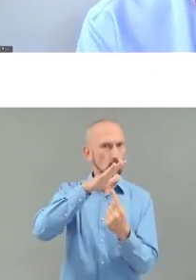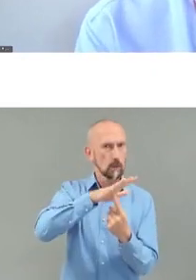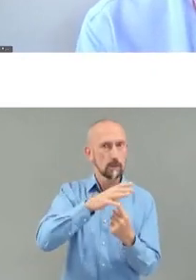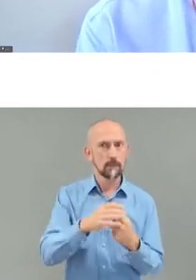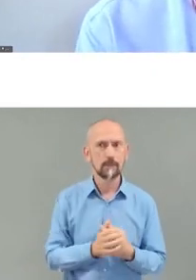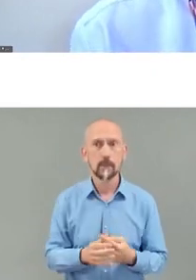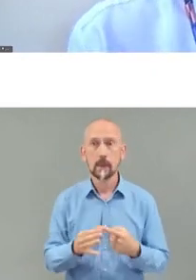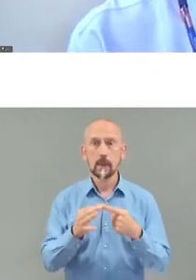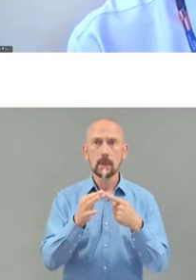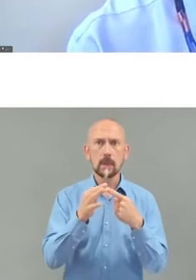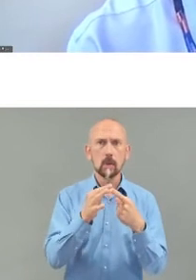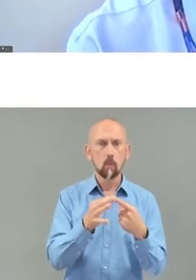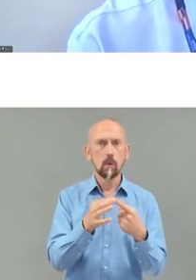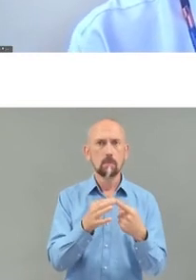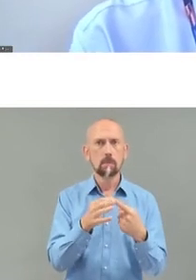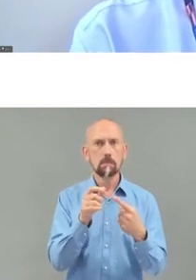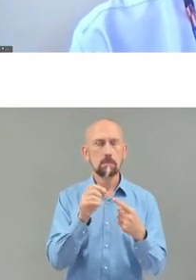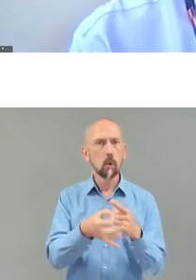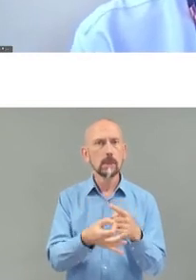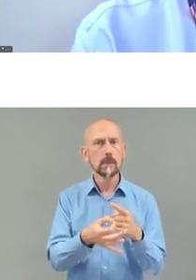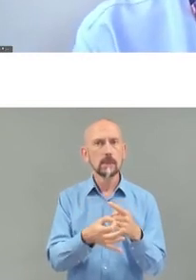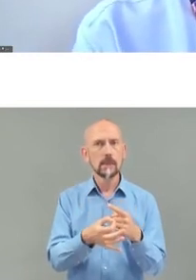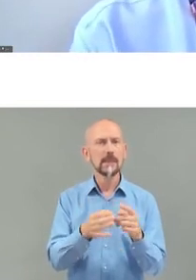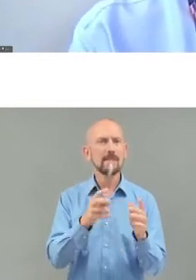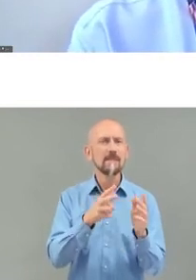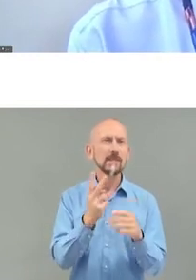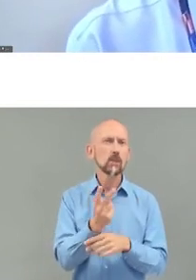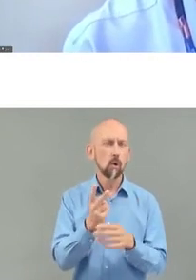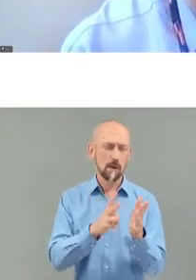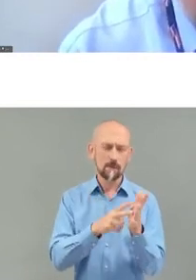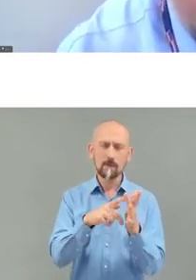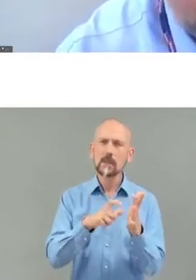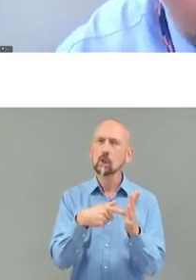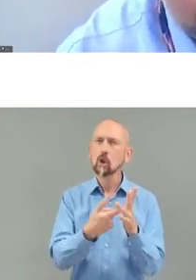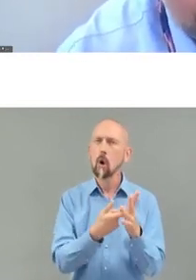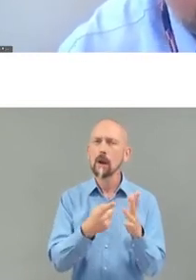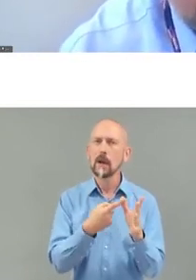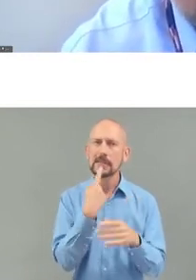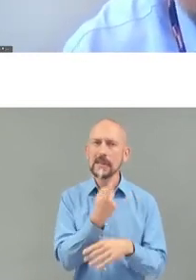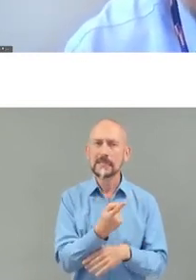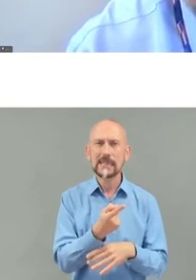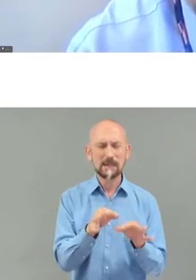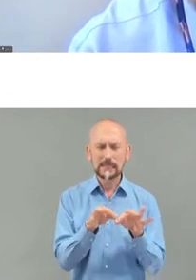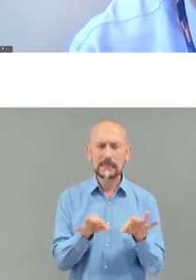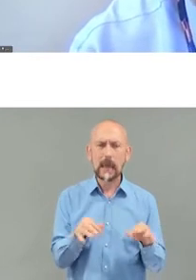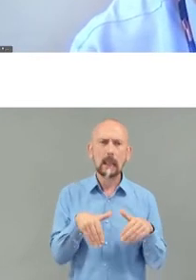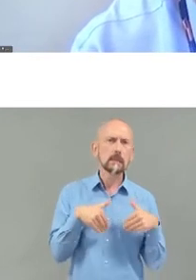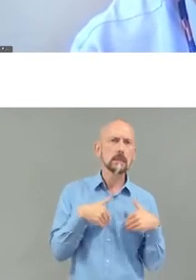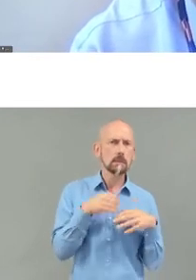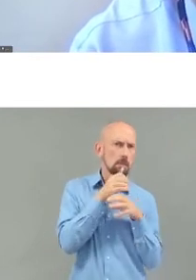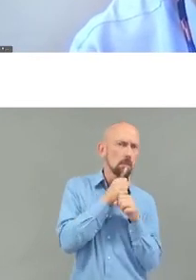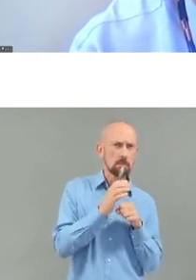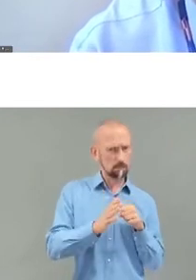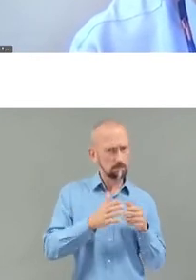less silence. Definitely, we need less silence in the profession. So people need to speak up about certain things that need to